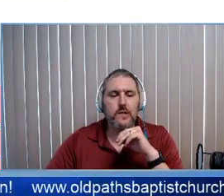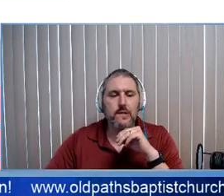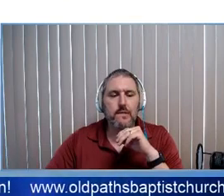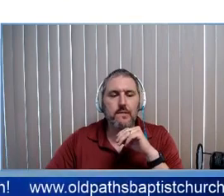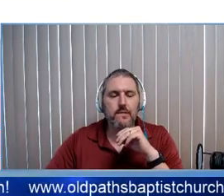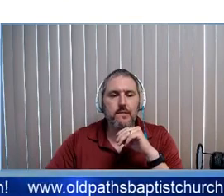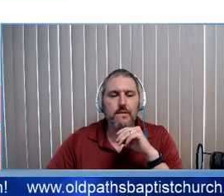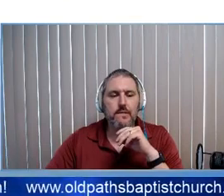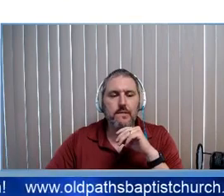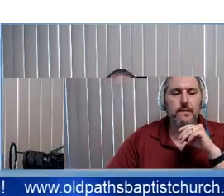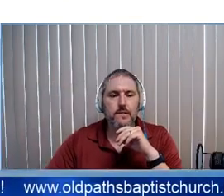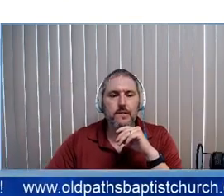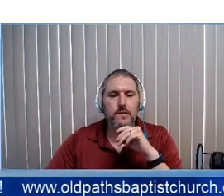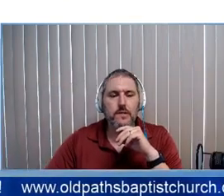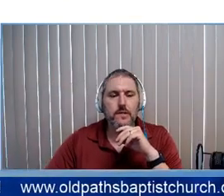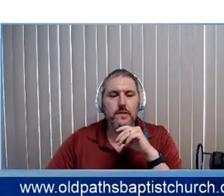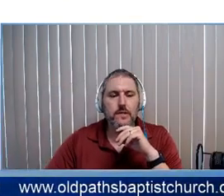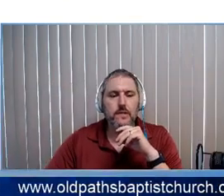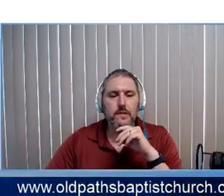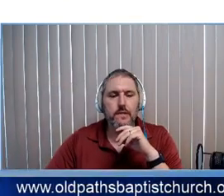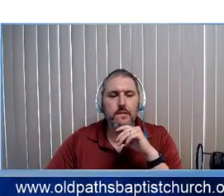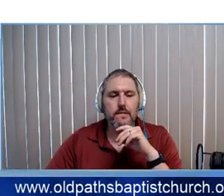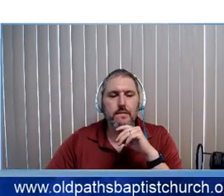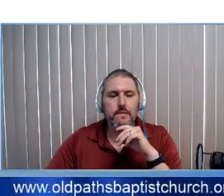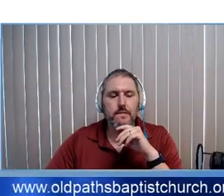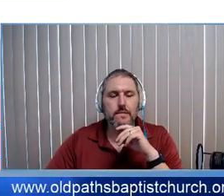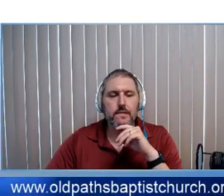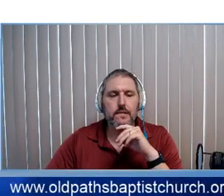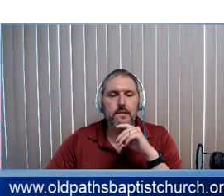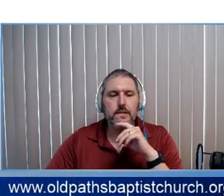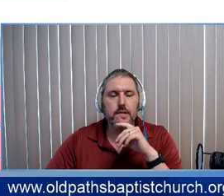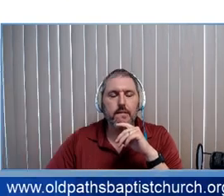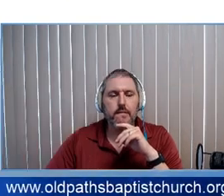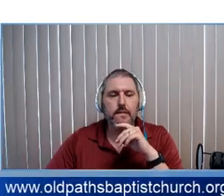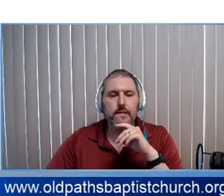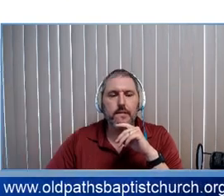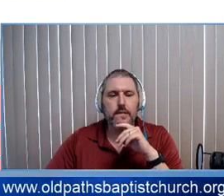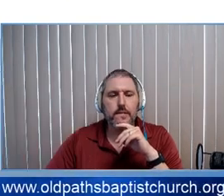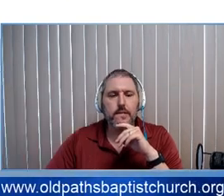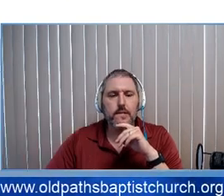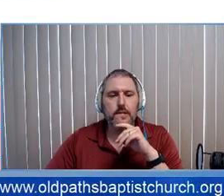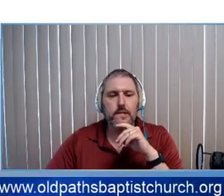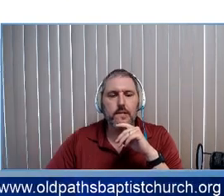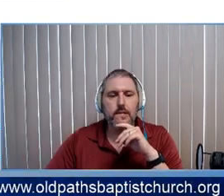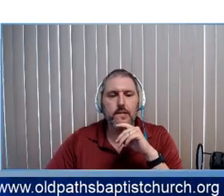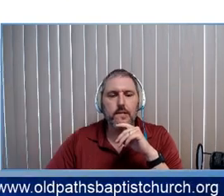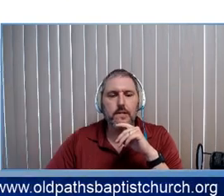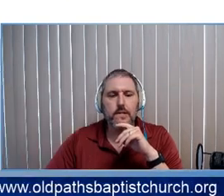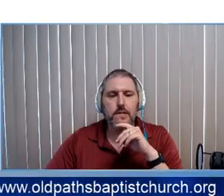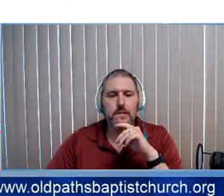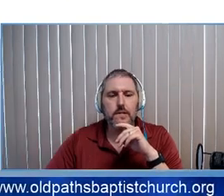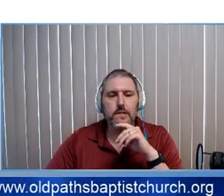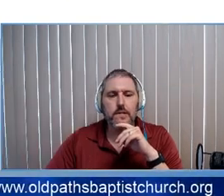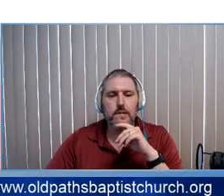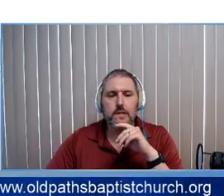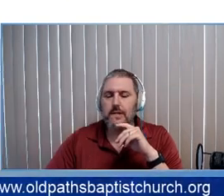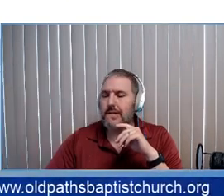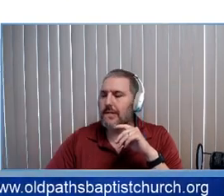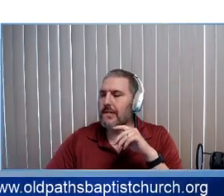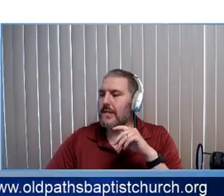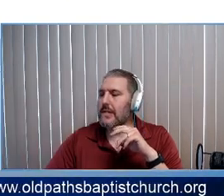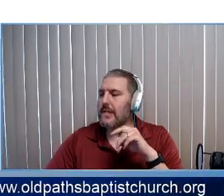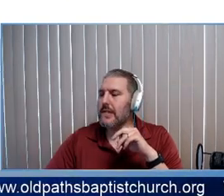safety. But if any of you followed, of course, the events last night, the crowds got larger and they became more mobile. And